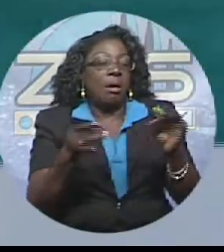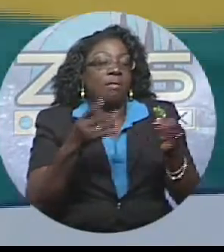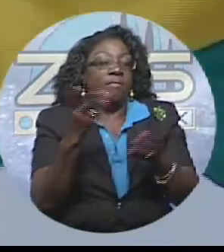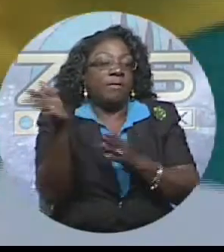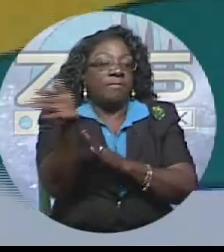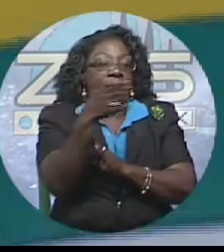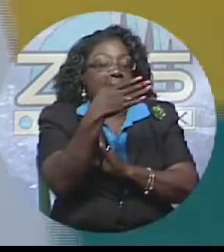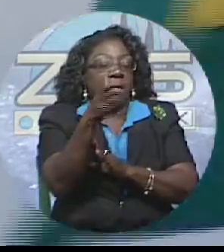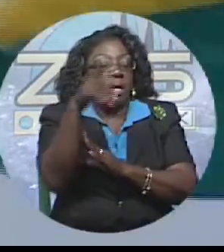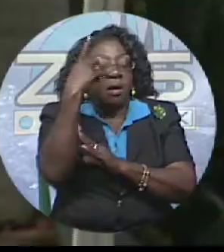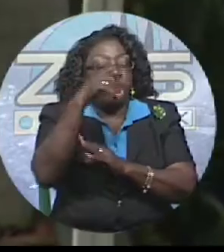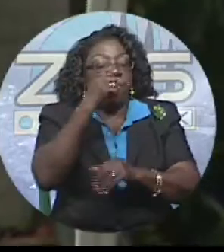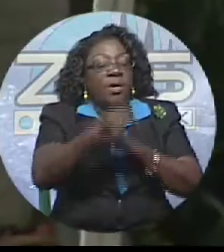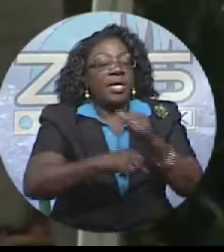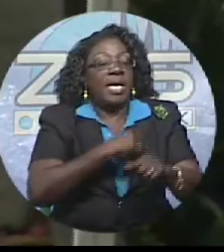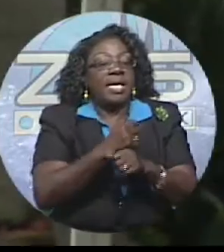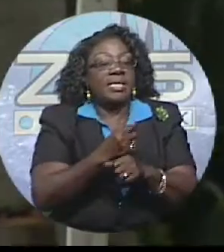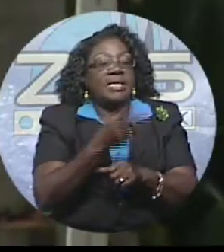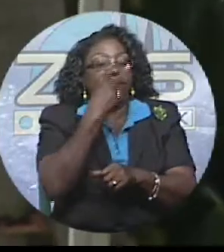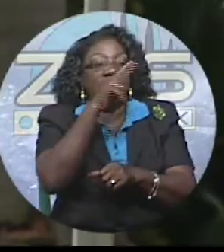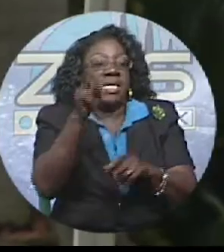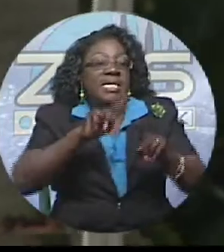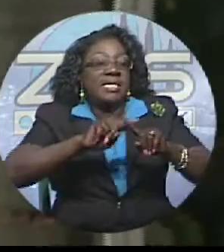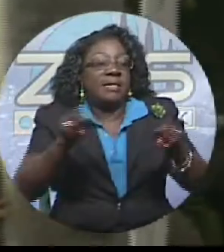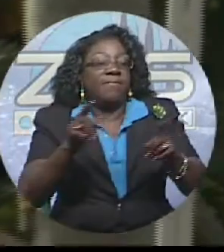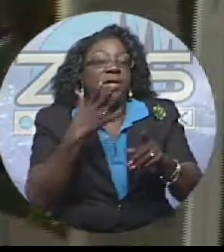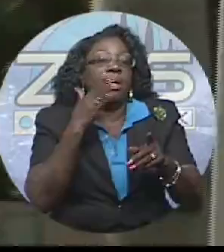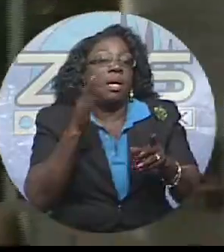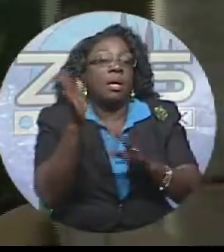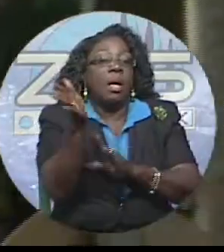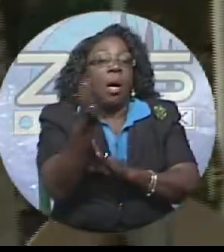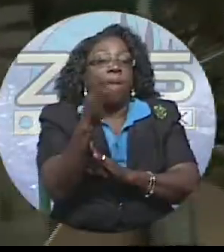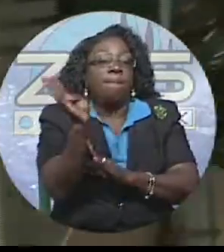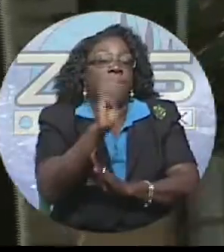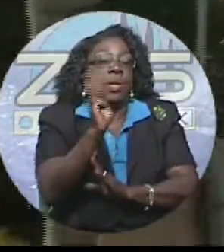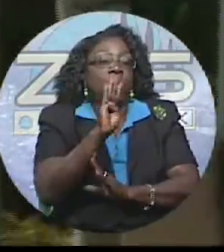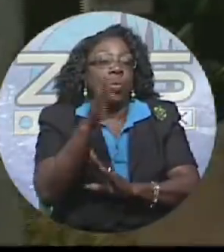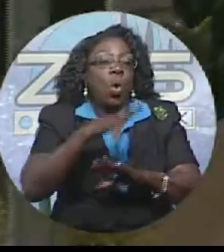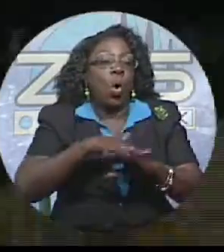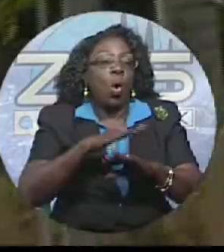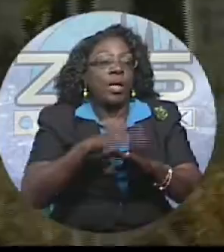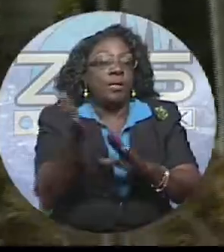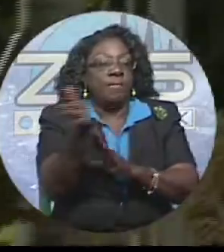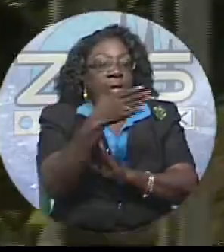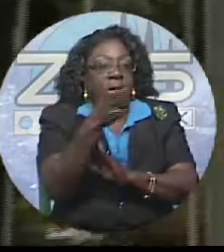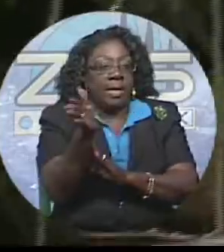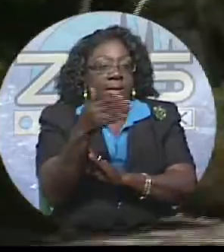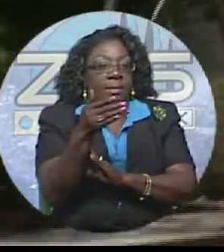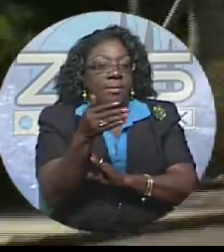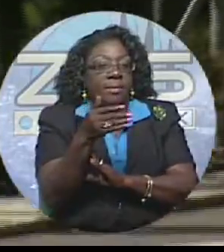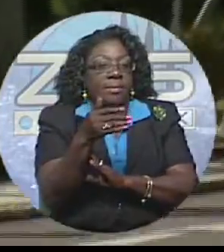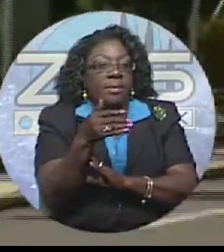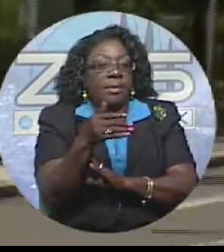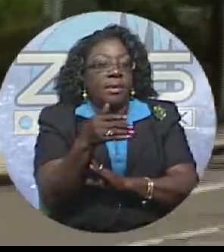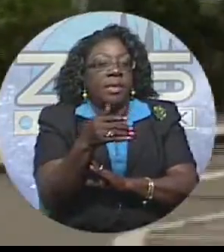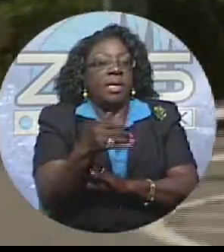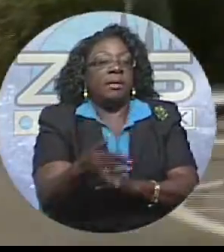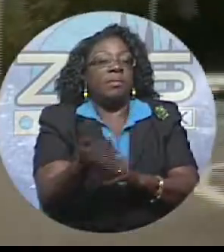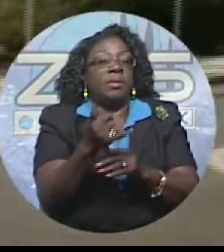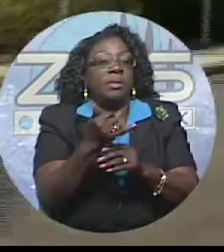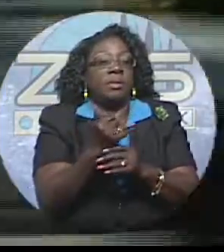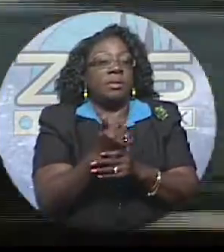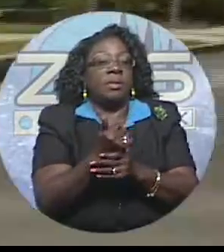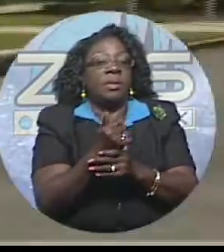For years, we've seen the varied shades of blue on the Bahamian flag, a common error for the most part by manufacturers that's highlighted